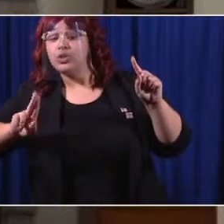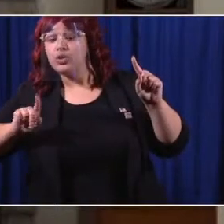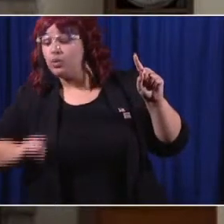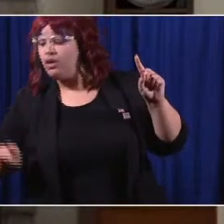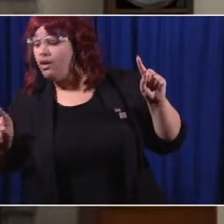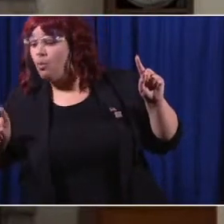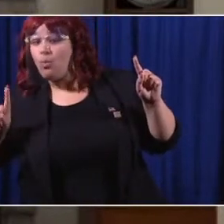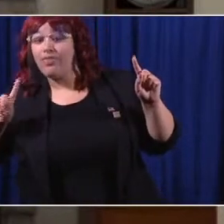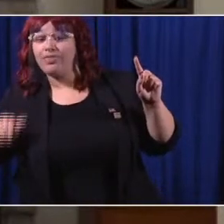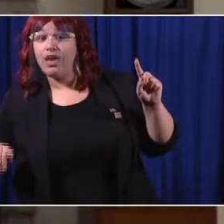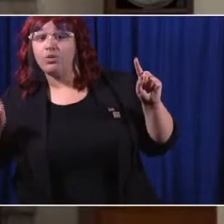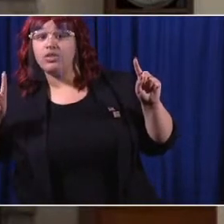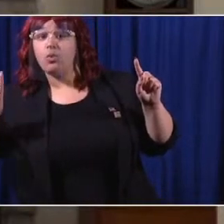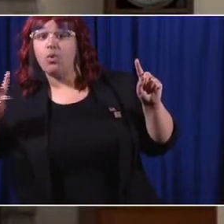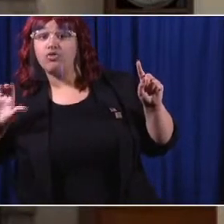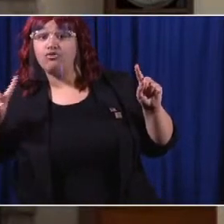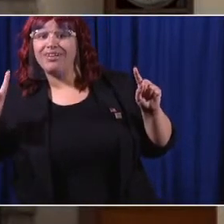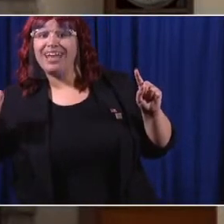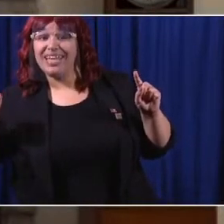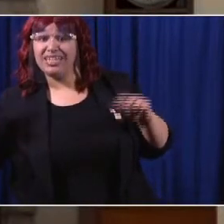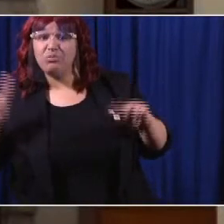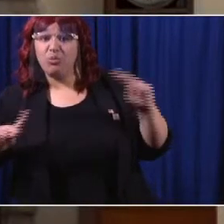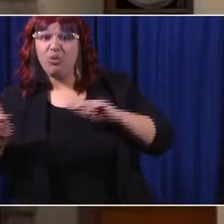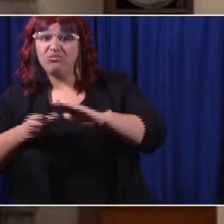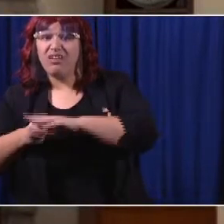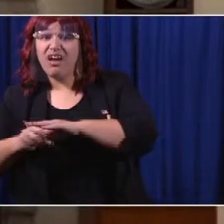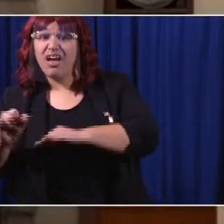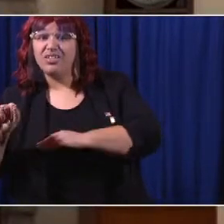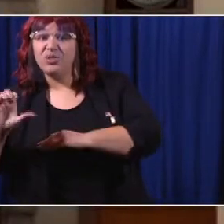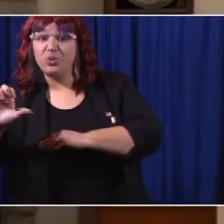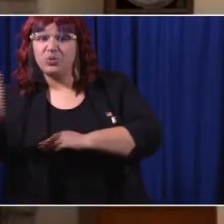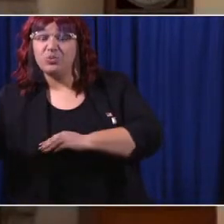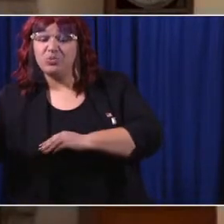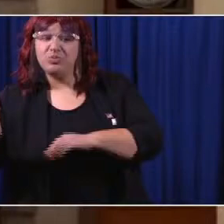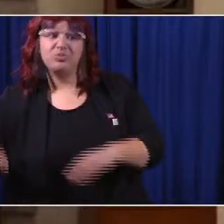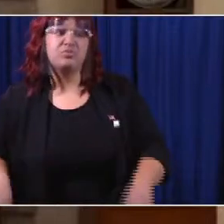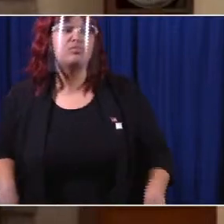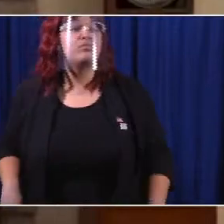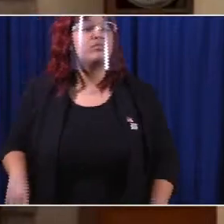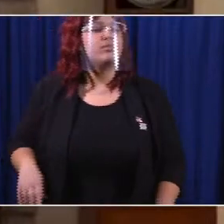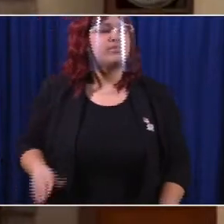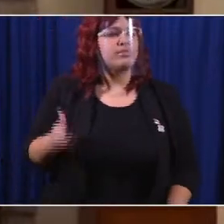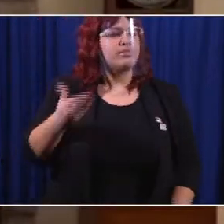Eric. This is our normal indicator number.